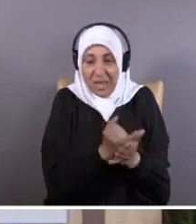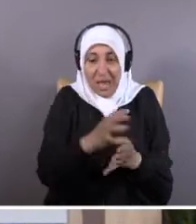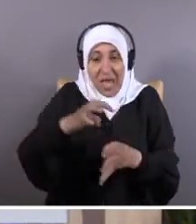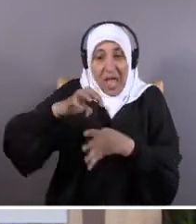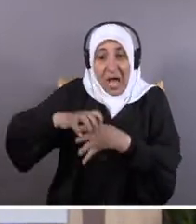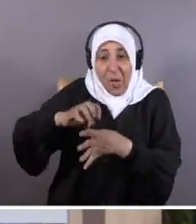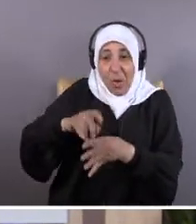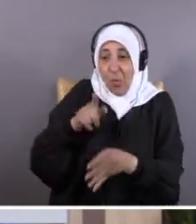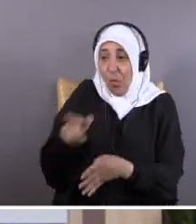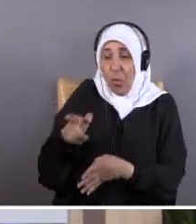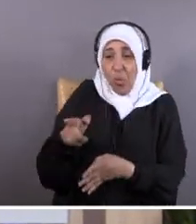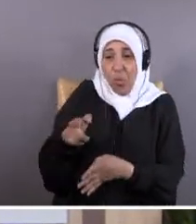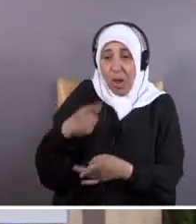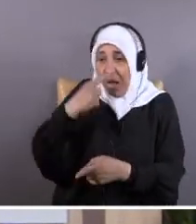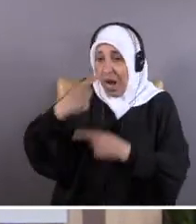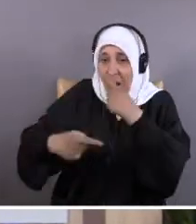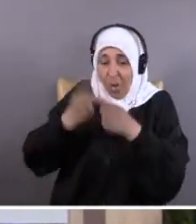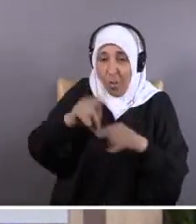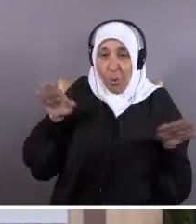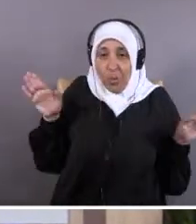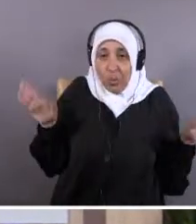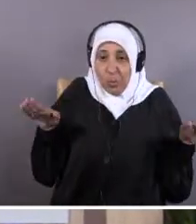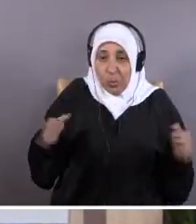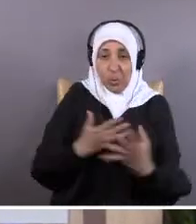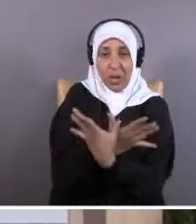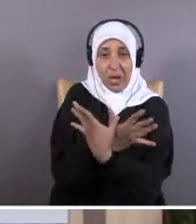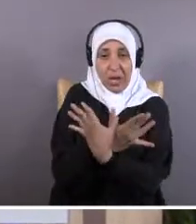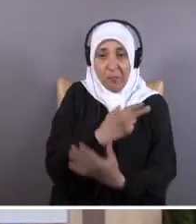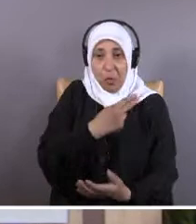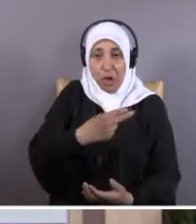birds, the wingeds,